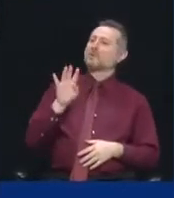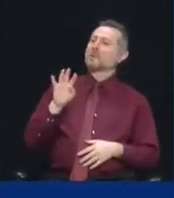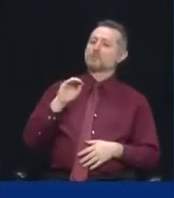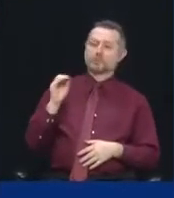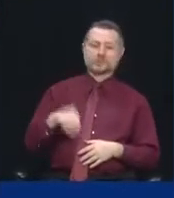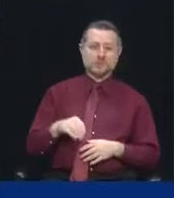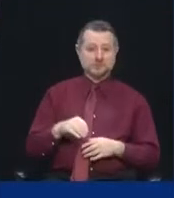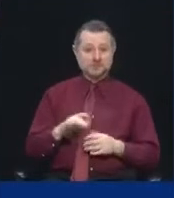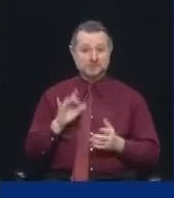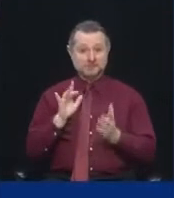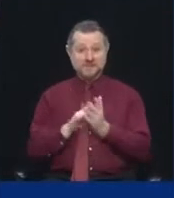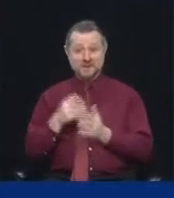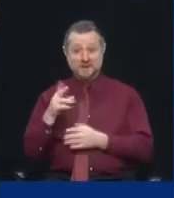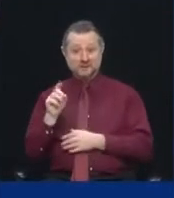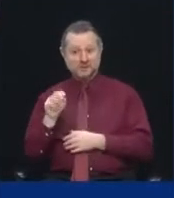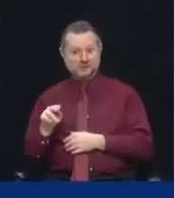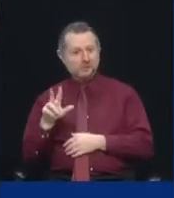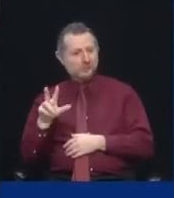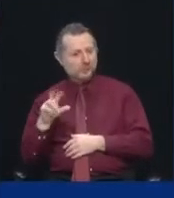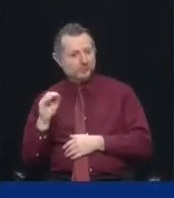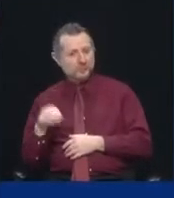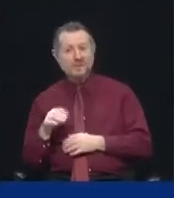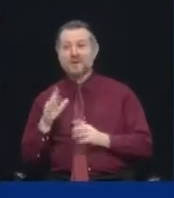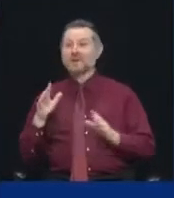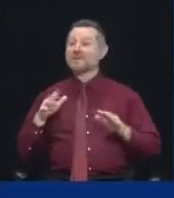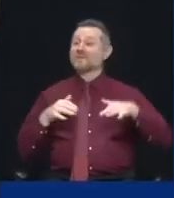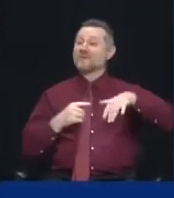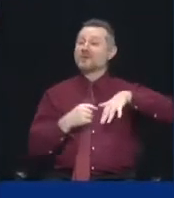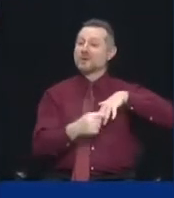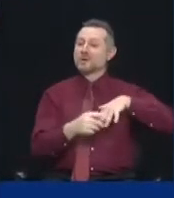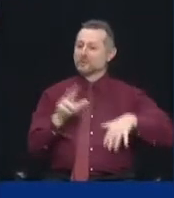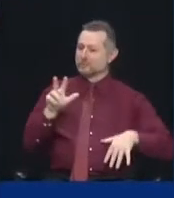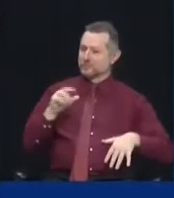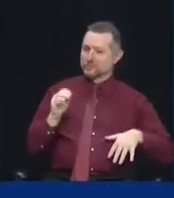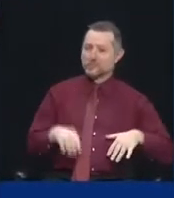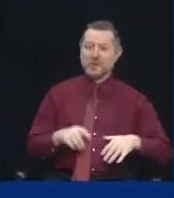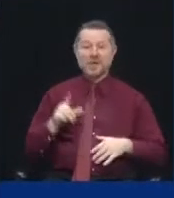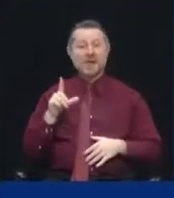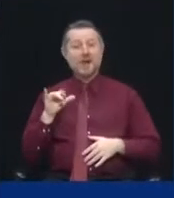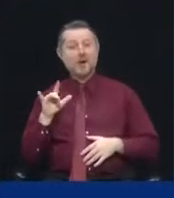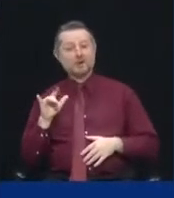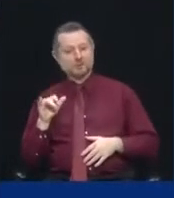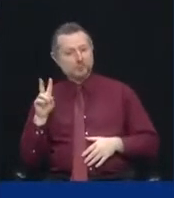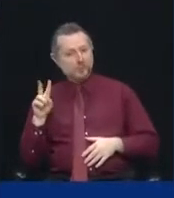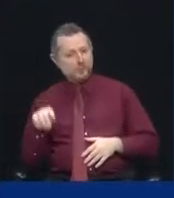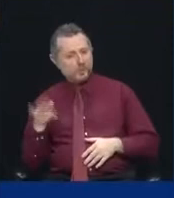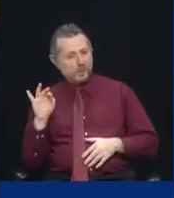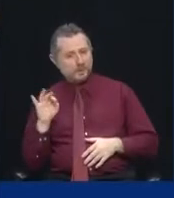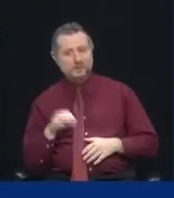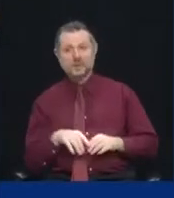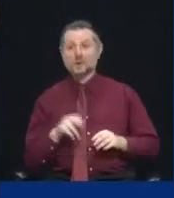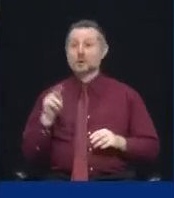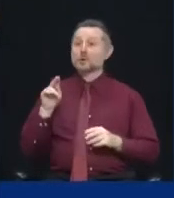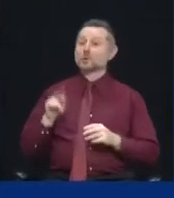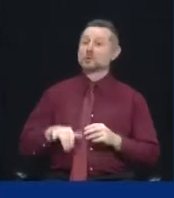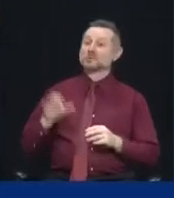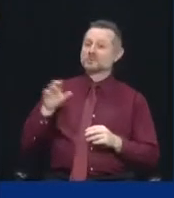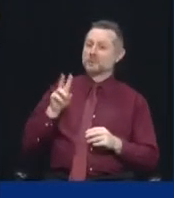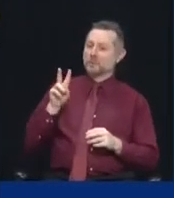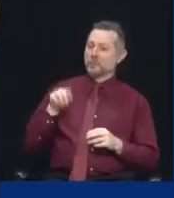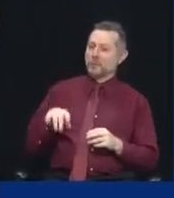Mid-Hudson, 3%. Finger Lakes, 3%. Long Island, 2.9%. New York City, 2.8%. Capital